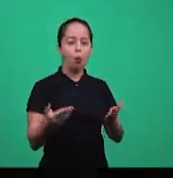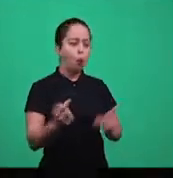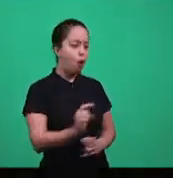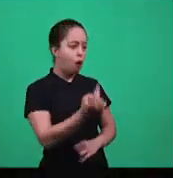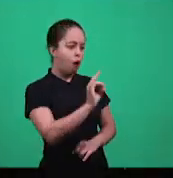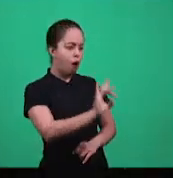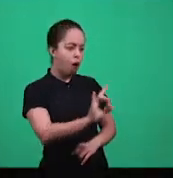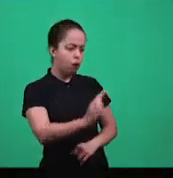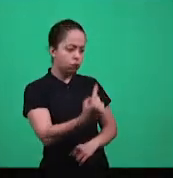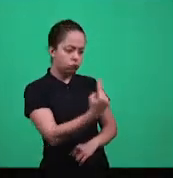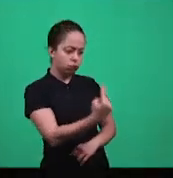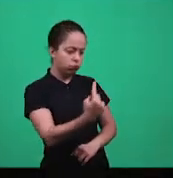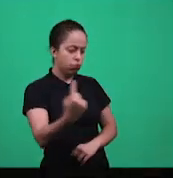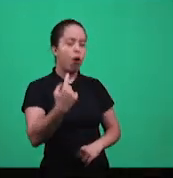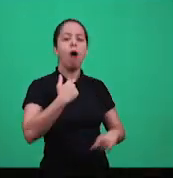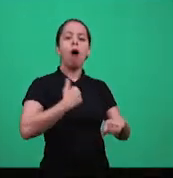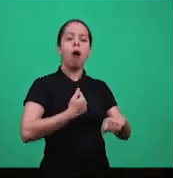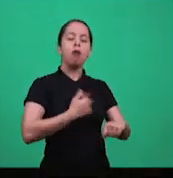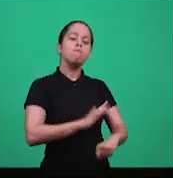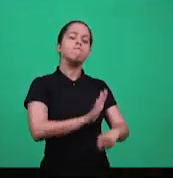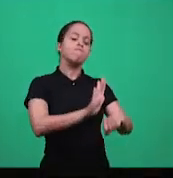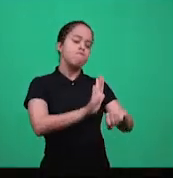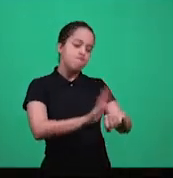I am at the door, knock.